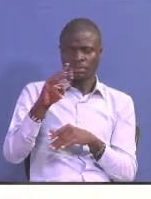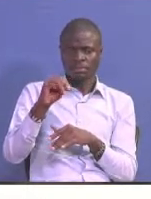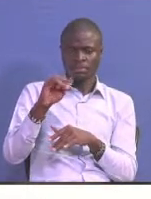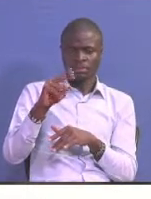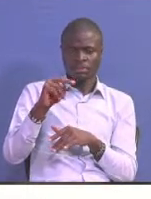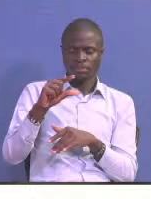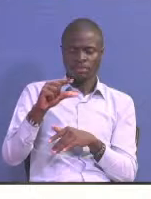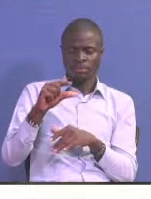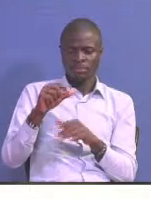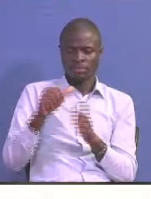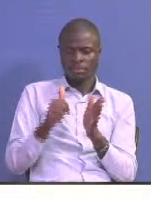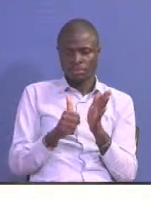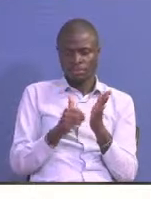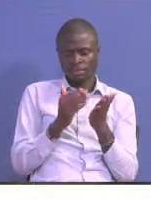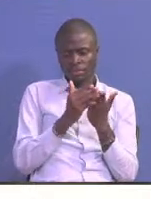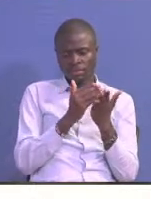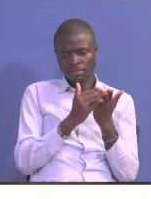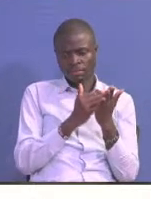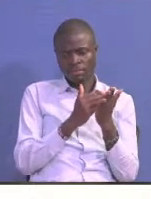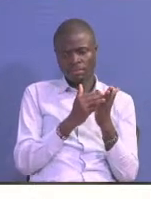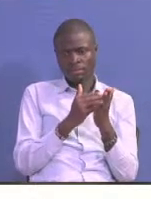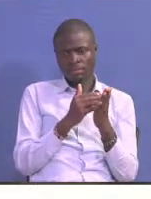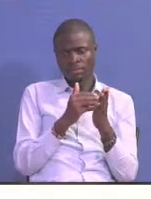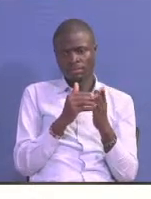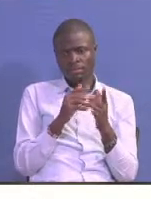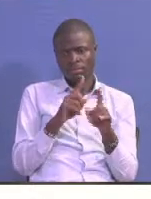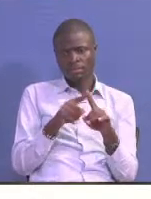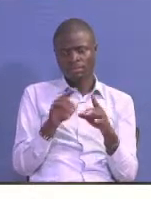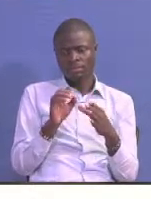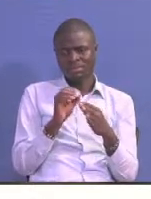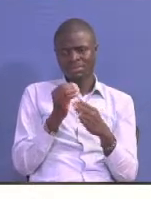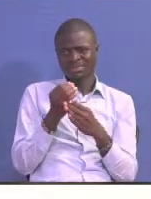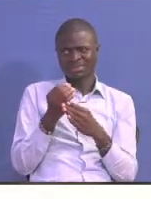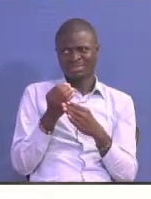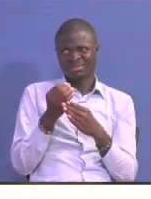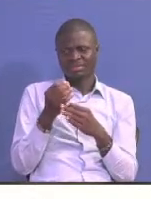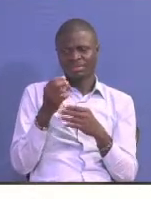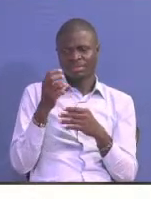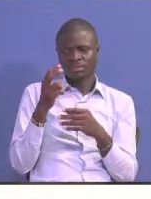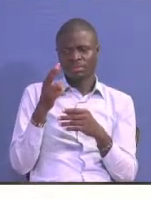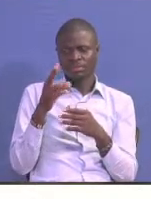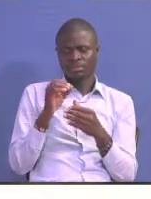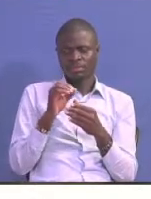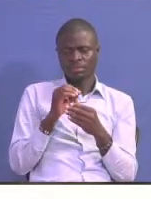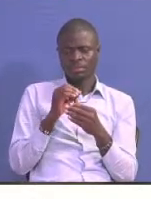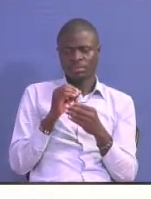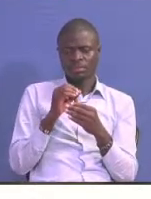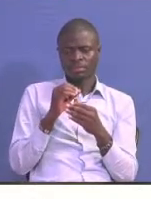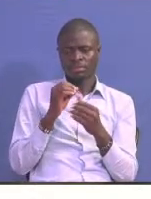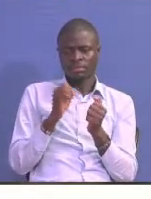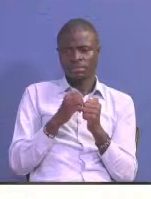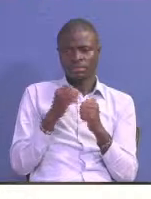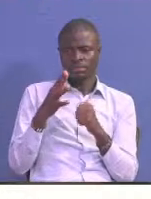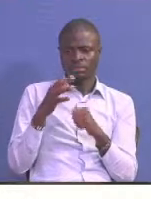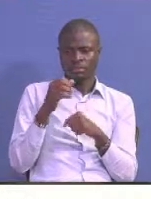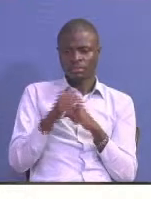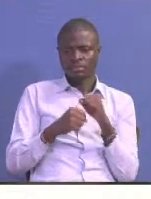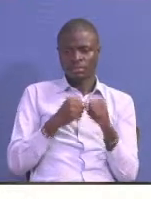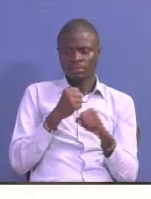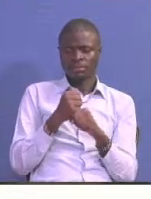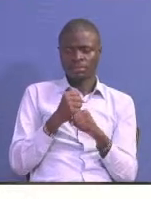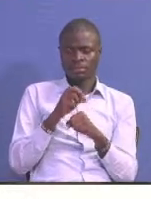our programs. Otherwise, in 15, 20 years, we risk being